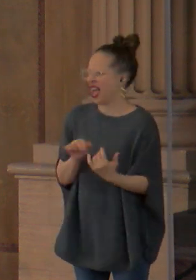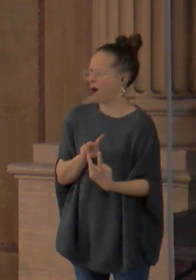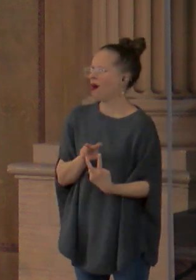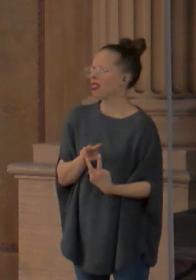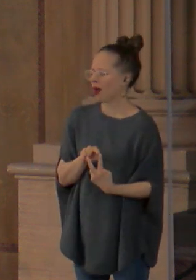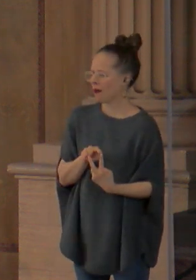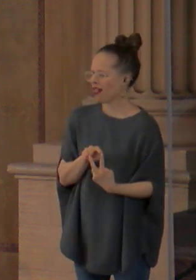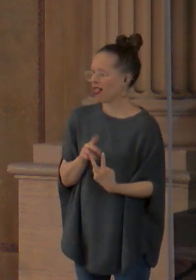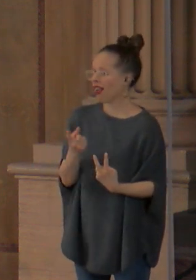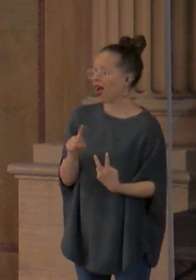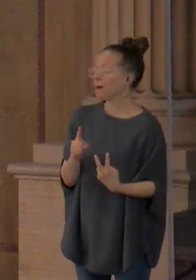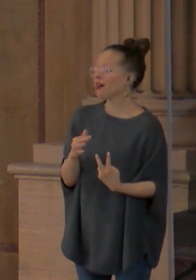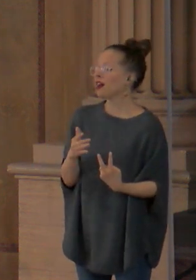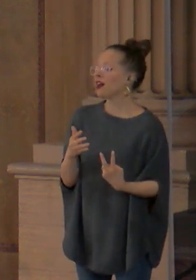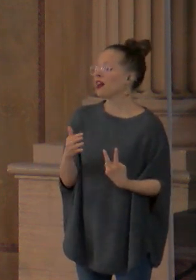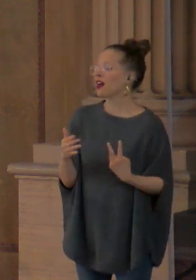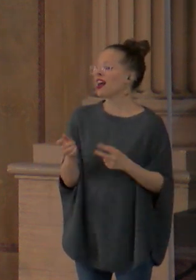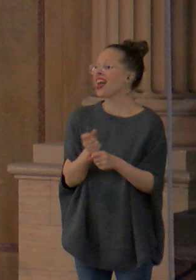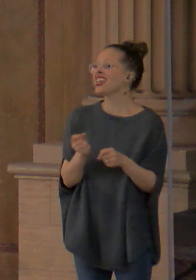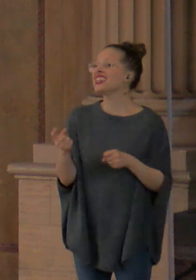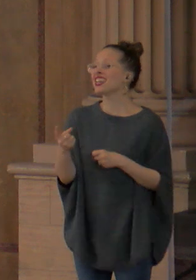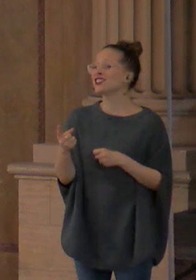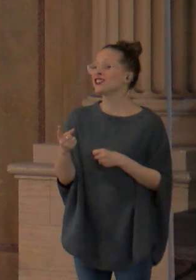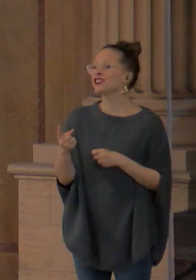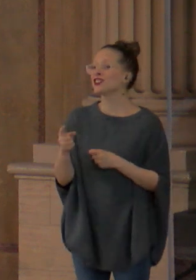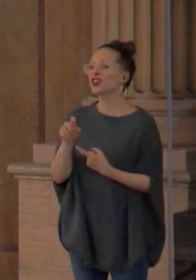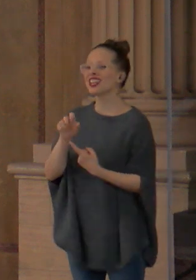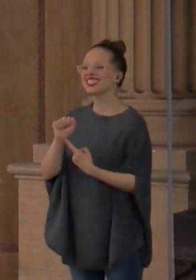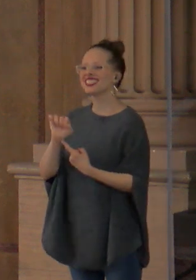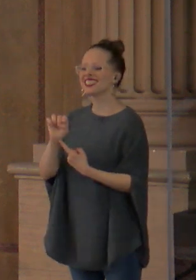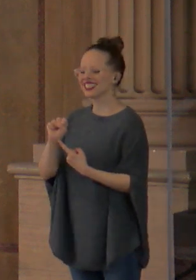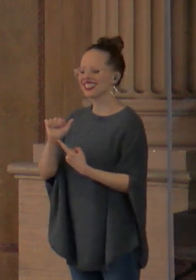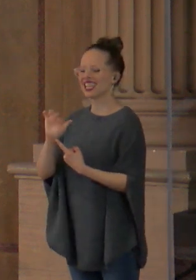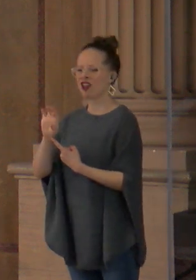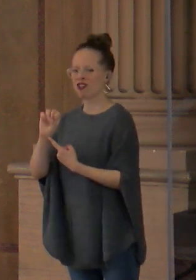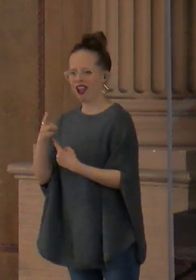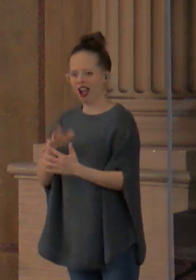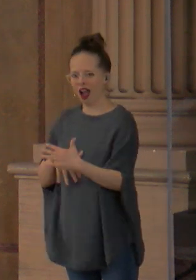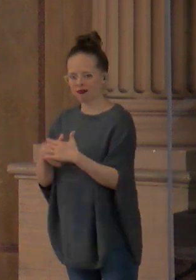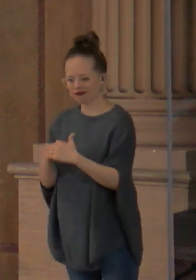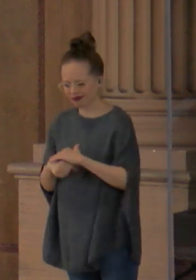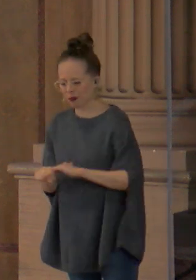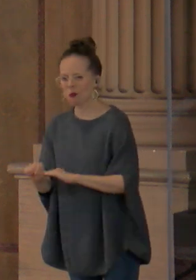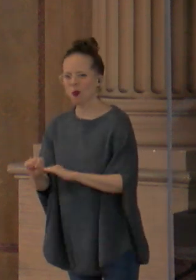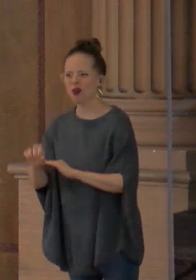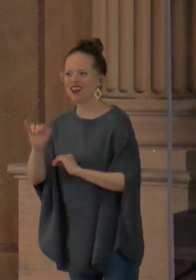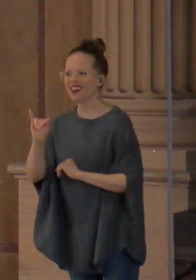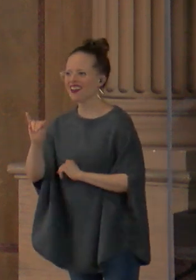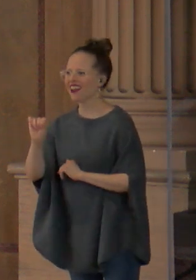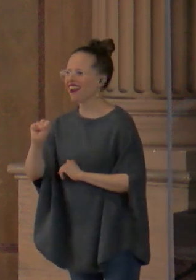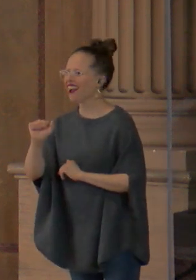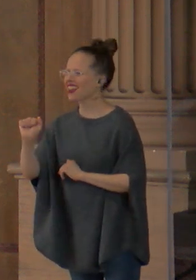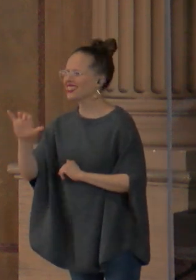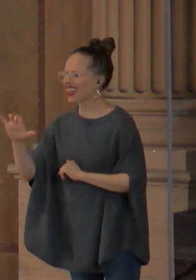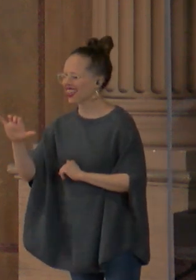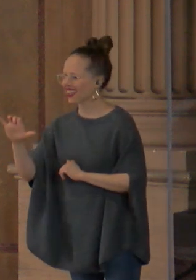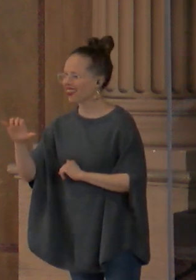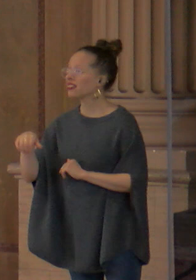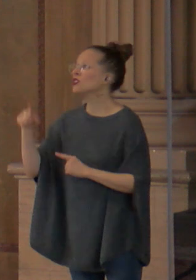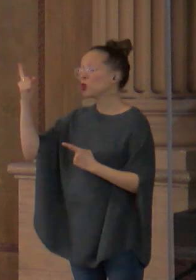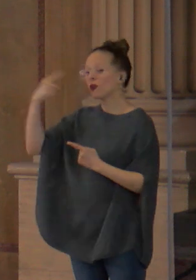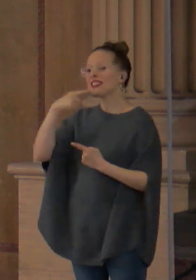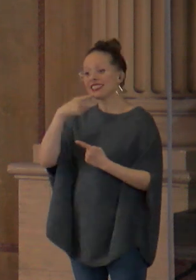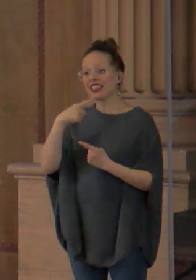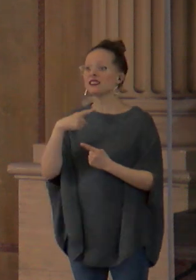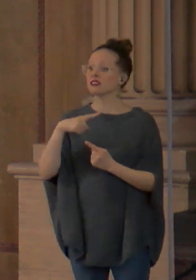next year, Isaac is born of Sarah. And so Paul looks at this whole thing, again, verse 23, and he says, The son of the slave was born according